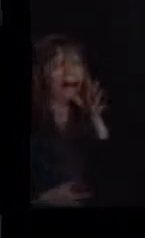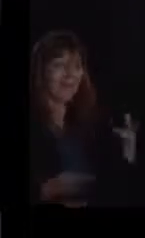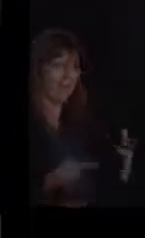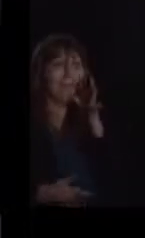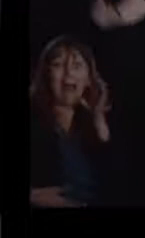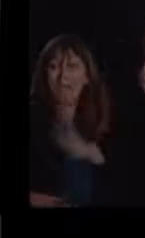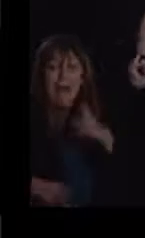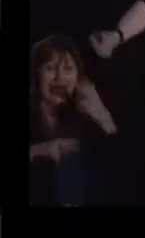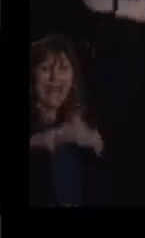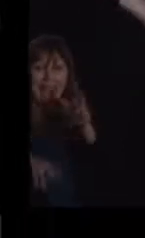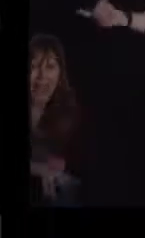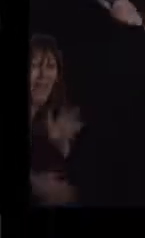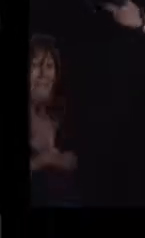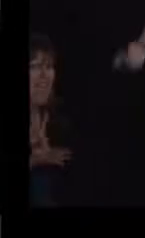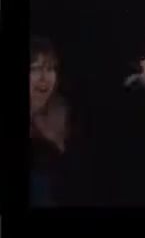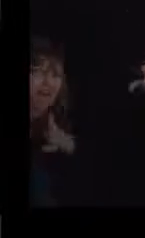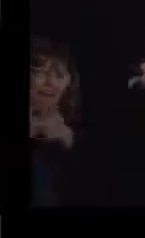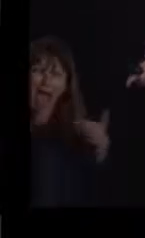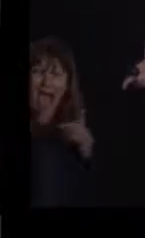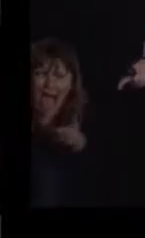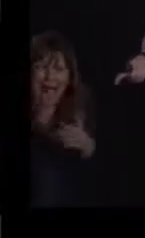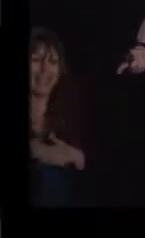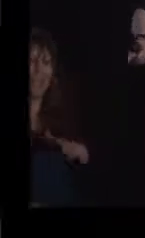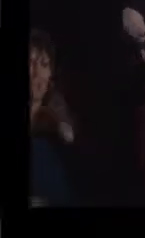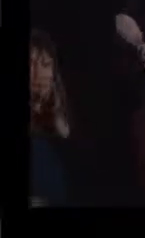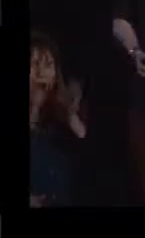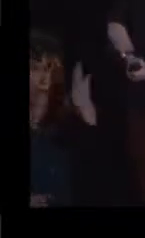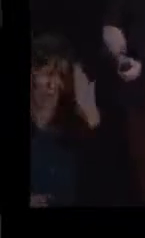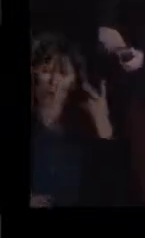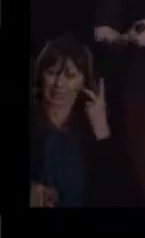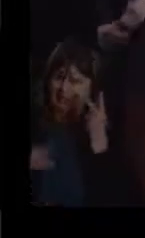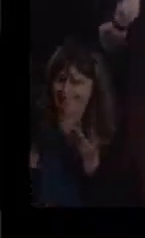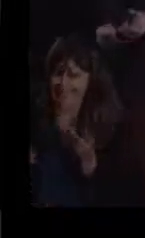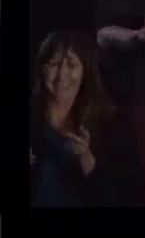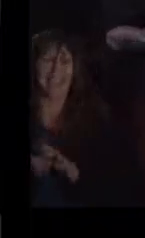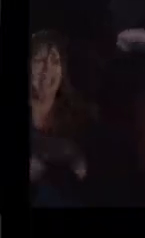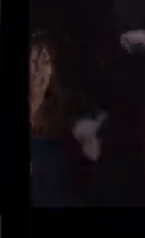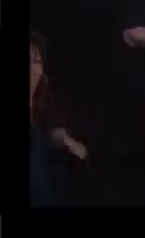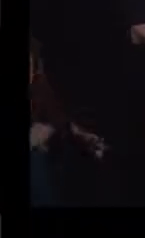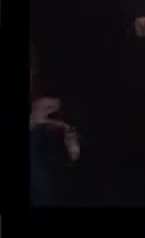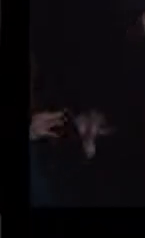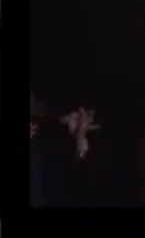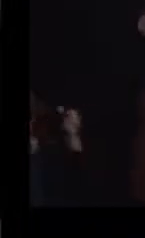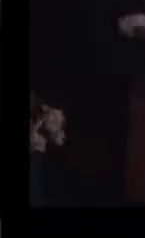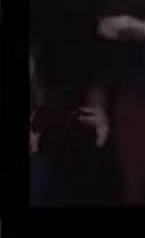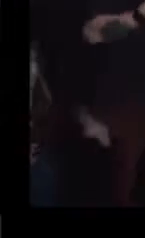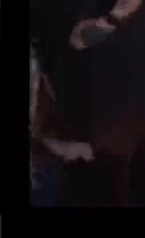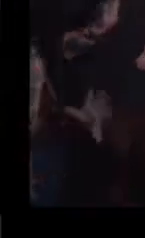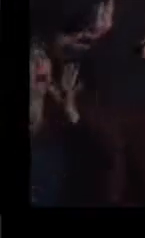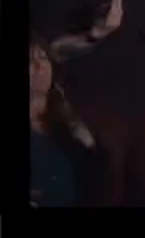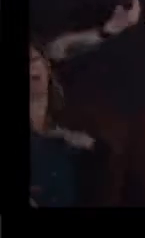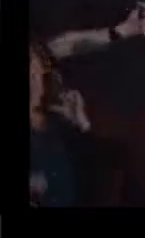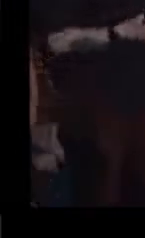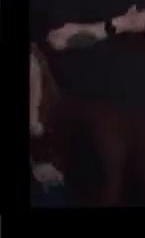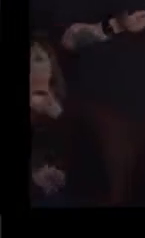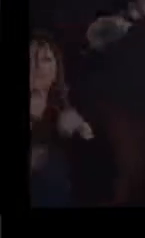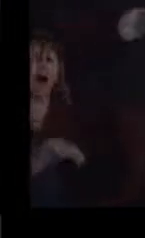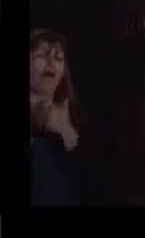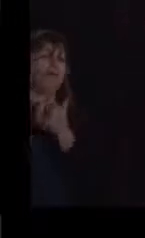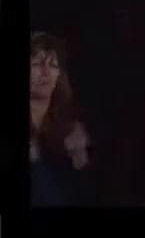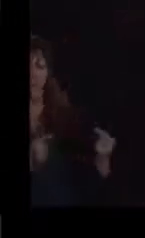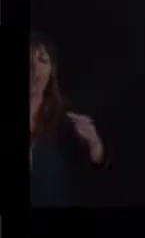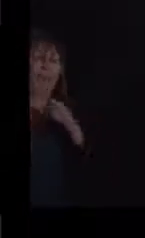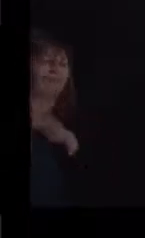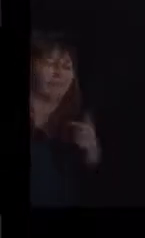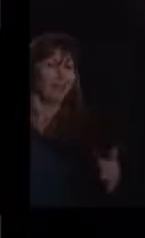got my name in a film. She knows what that is. If I try and explain to her, oh, we're actually doing this HTML5 game